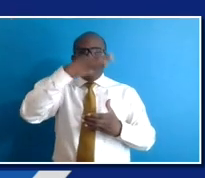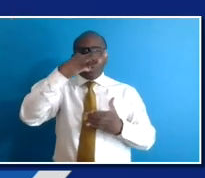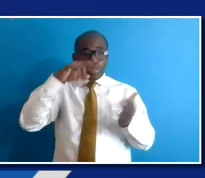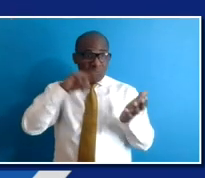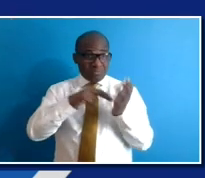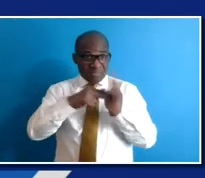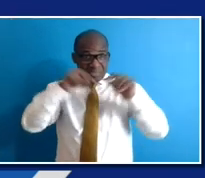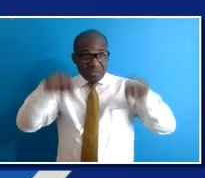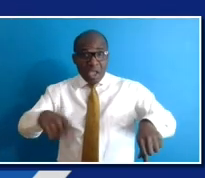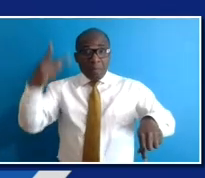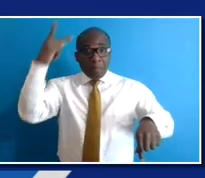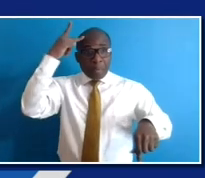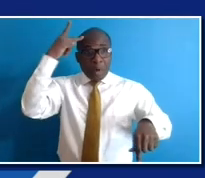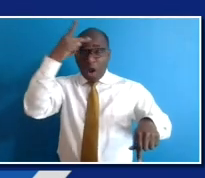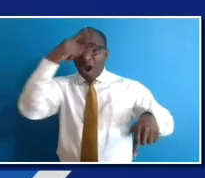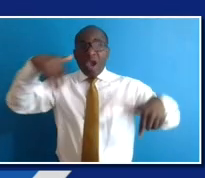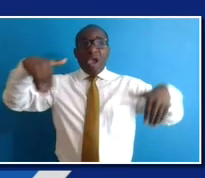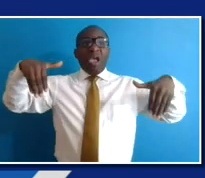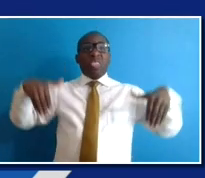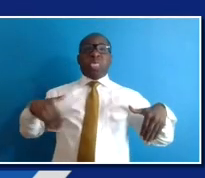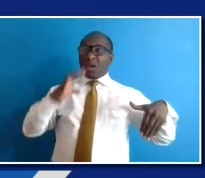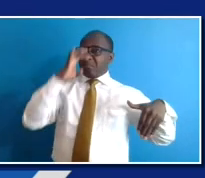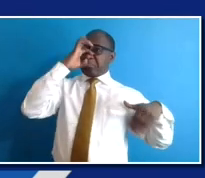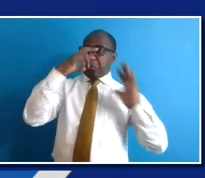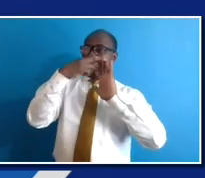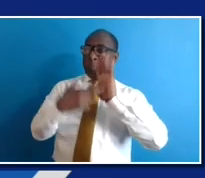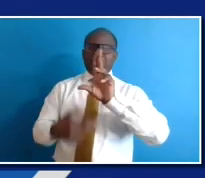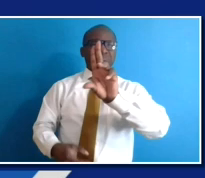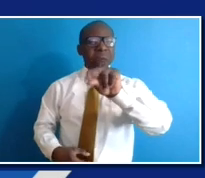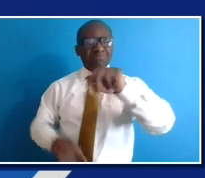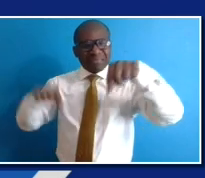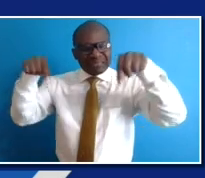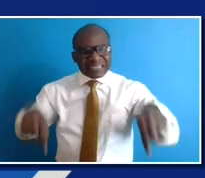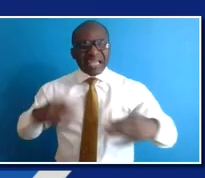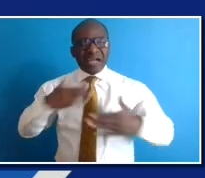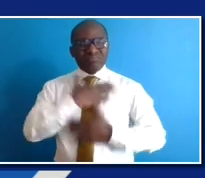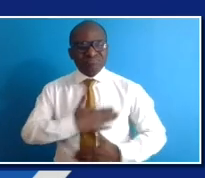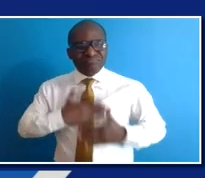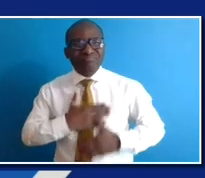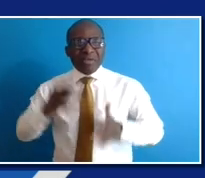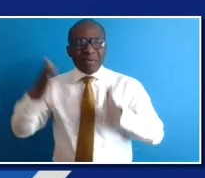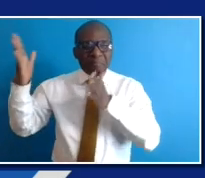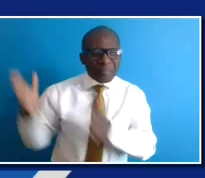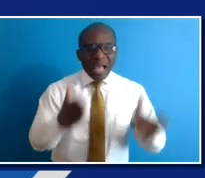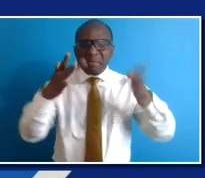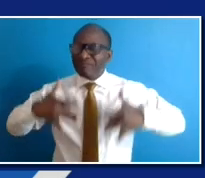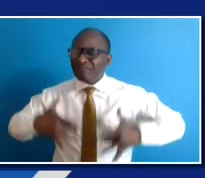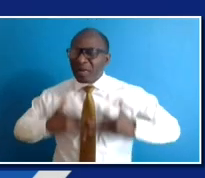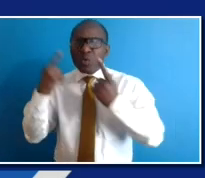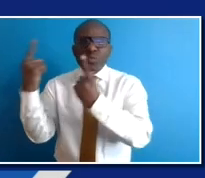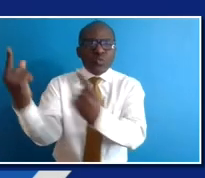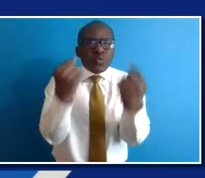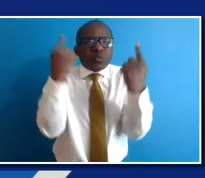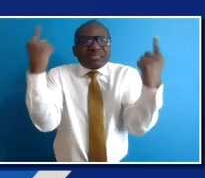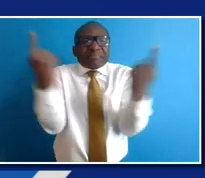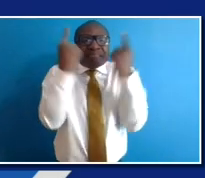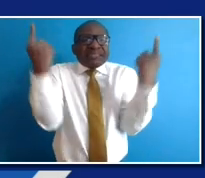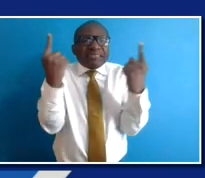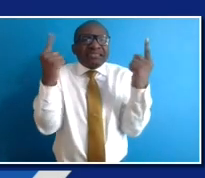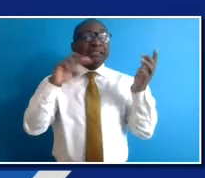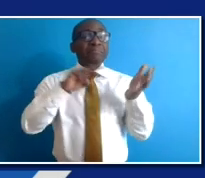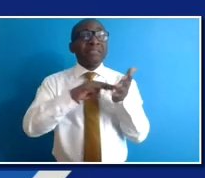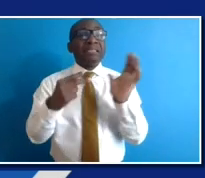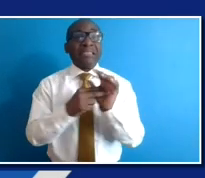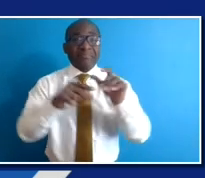this park in which people just come around with a movie screen. Well, we can't do that. So the next best thing, going back to my childhood, drive-in